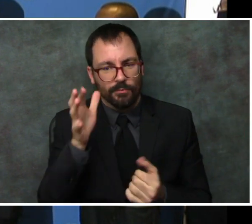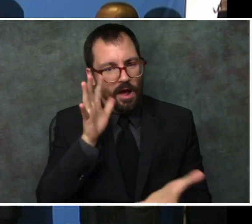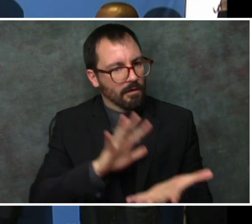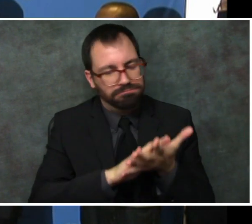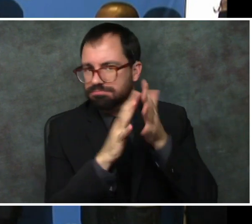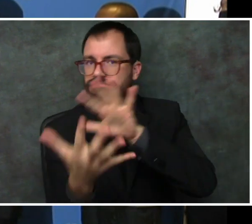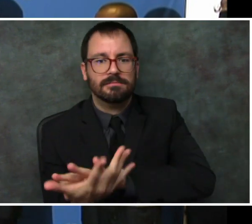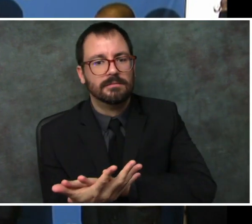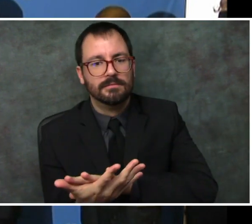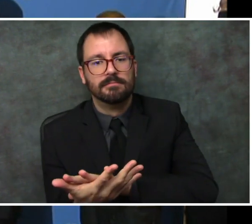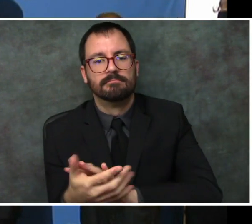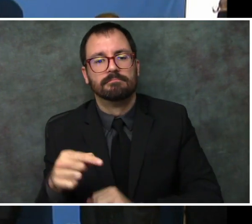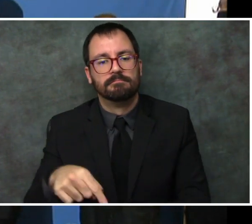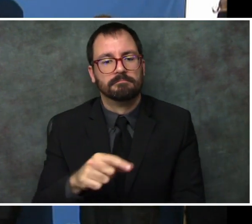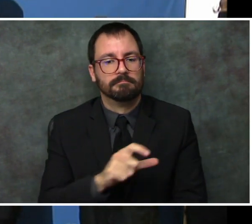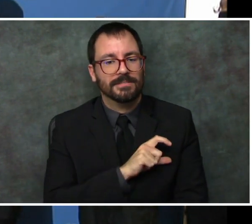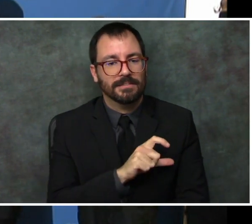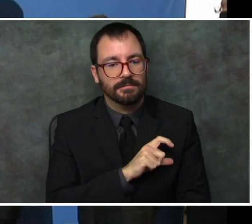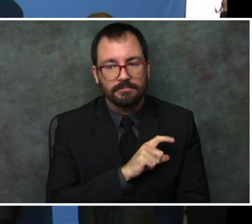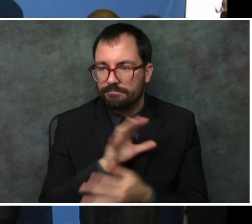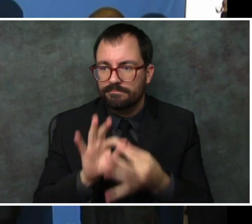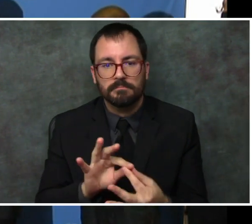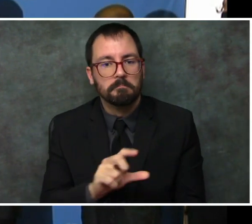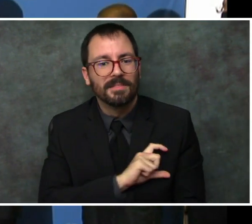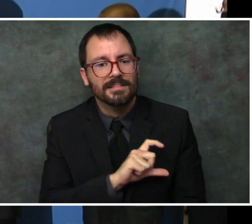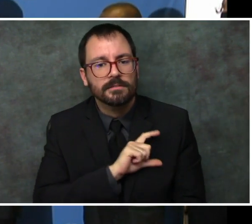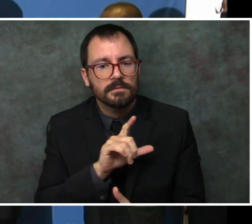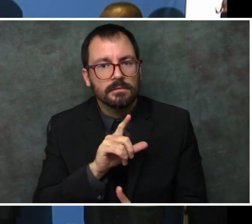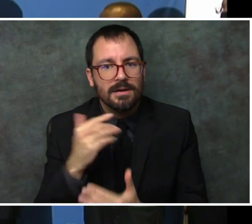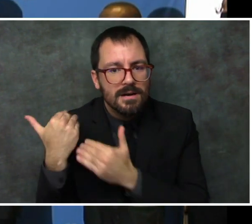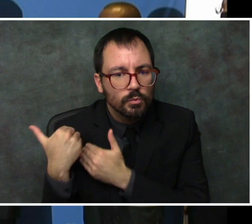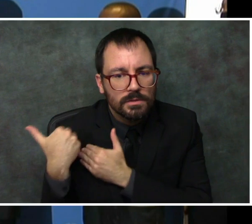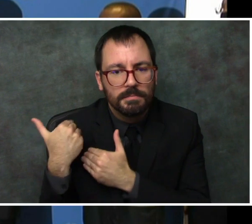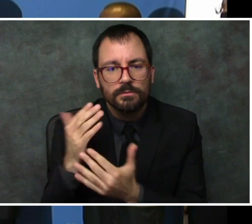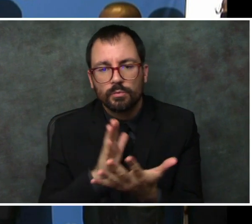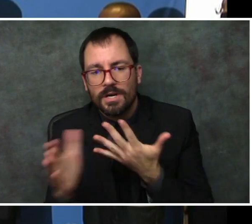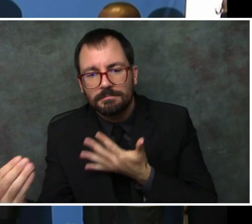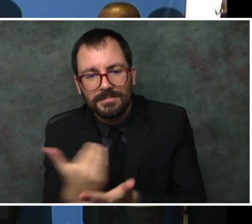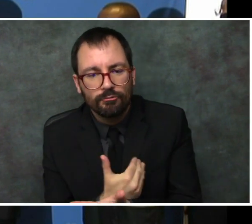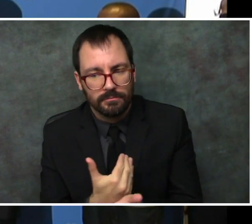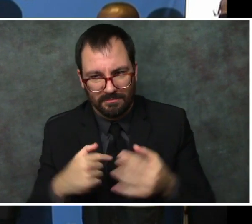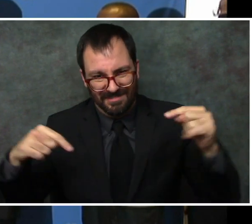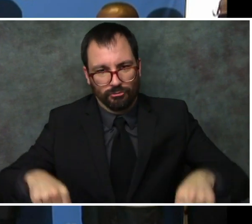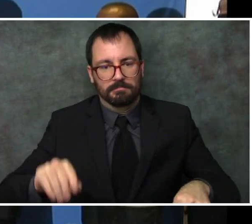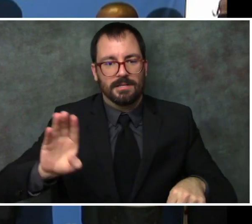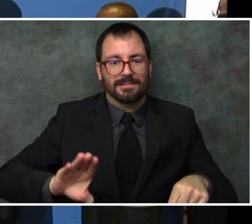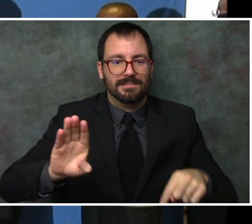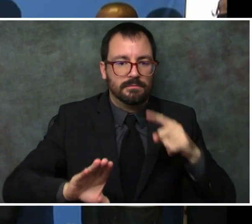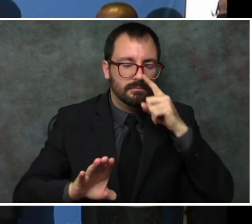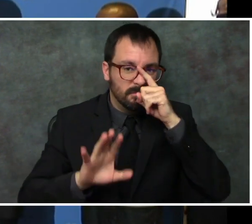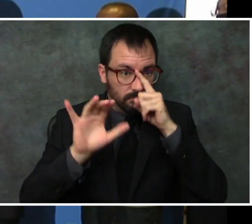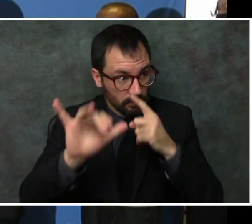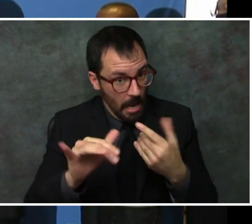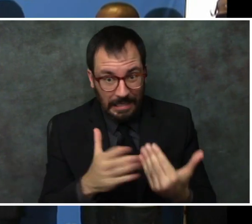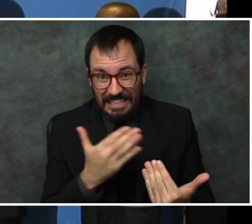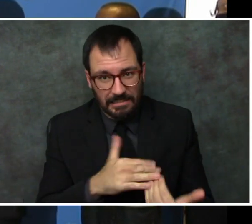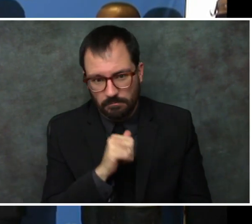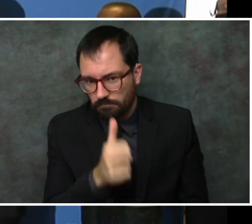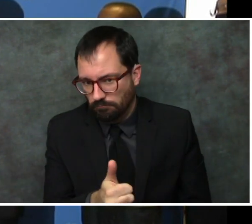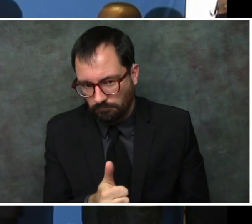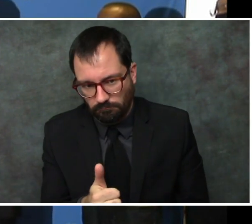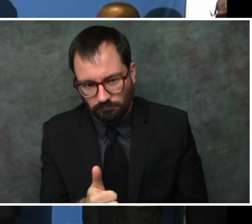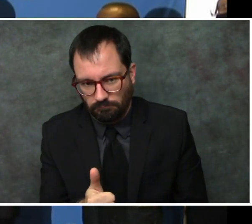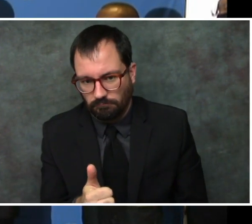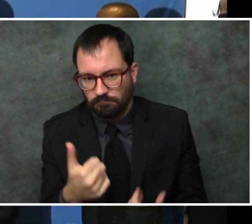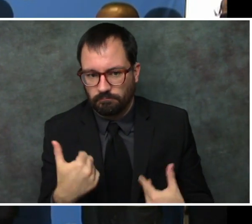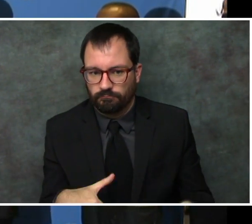way that we do believe helps to bring about transformative change as it relates to policing accountability and transparency